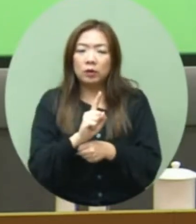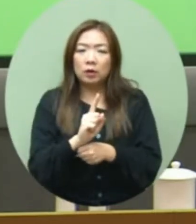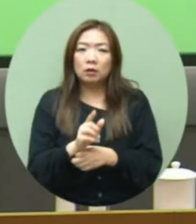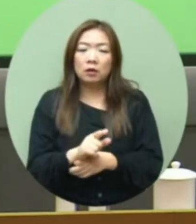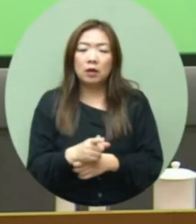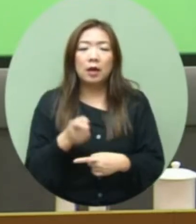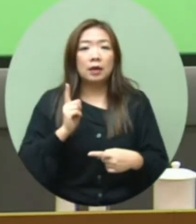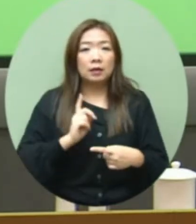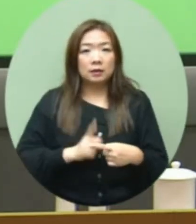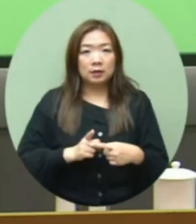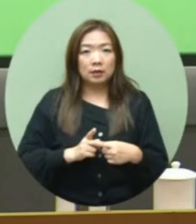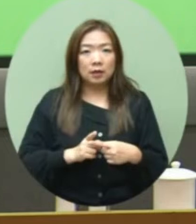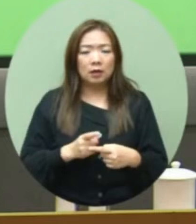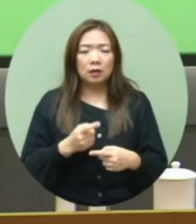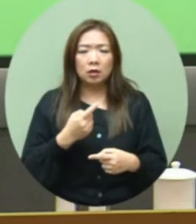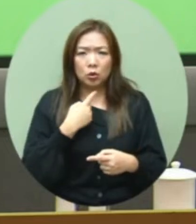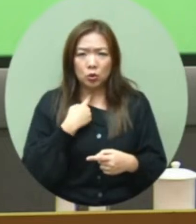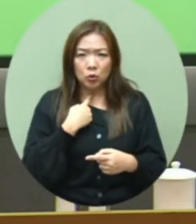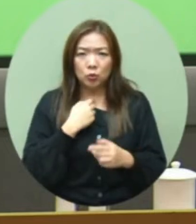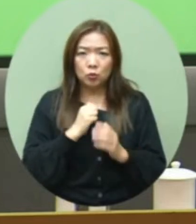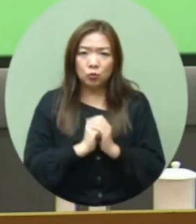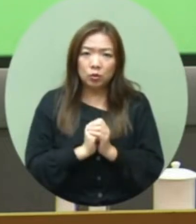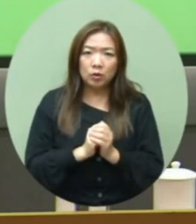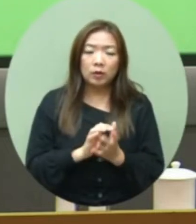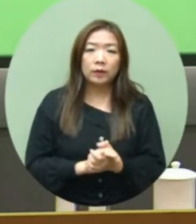These households will be handled